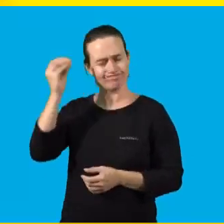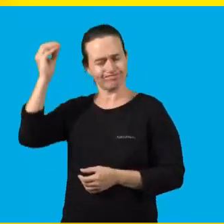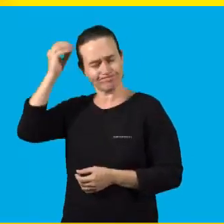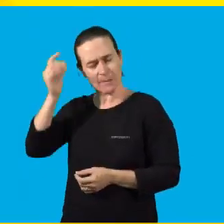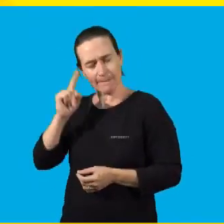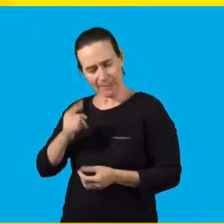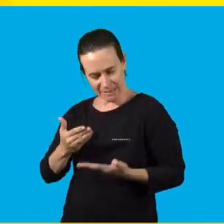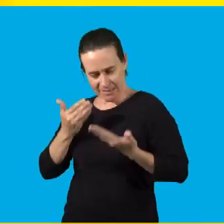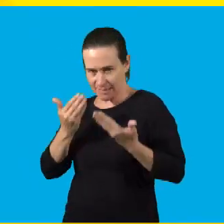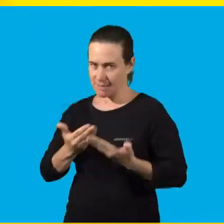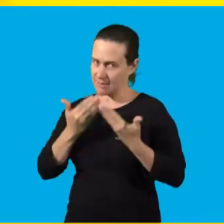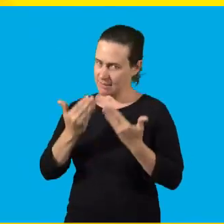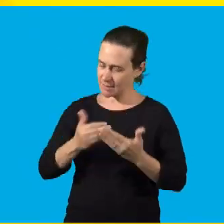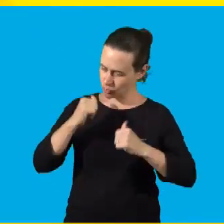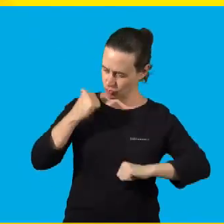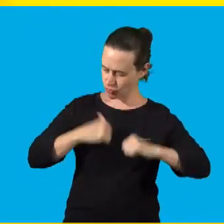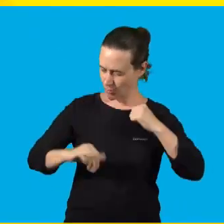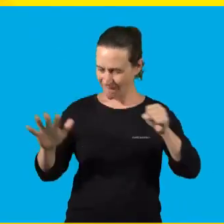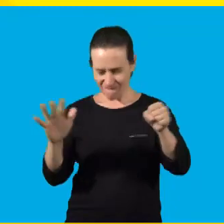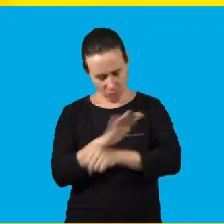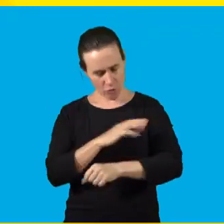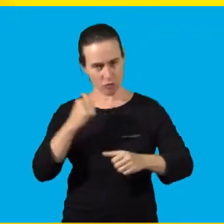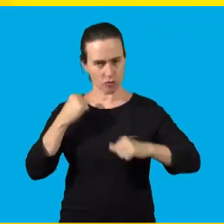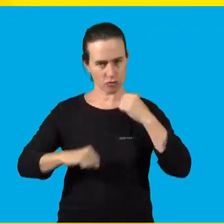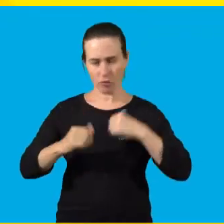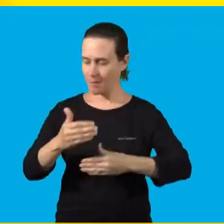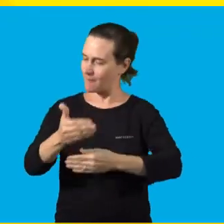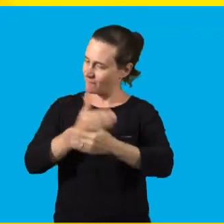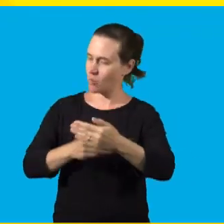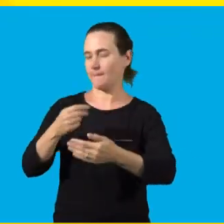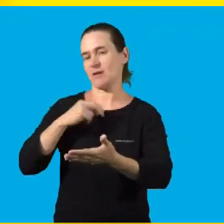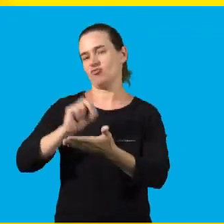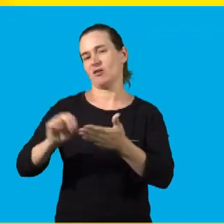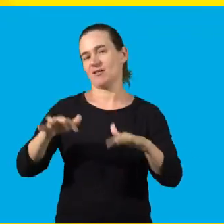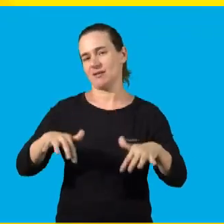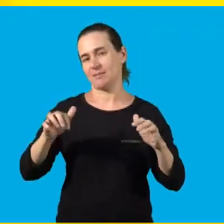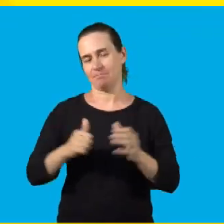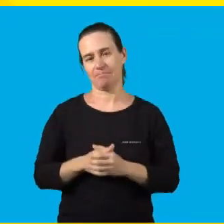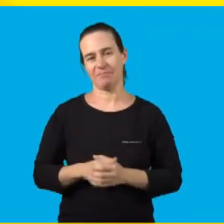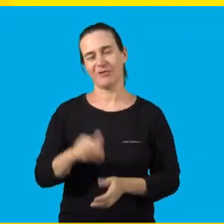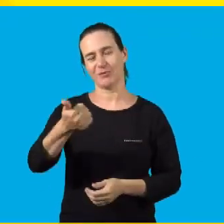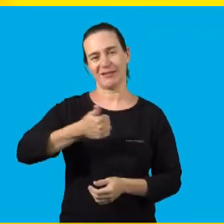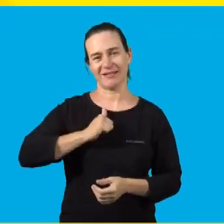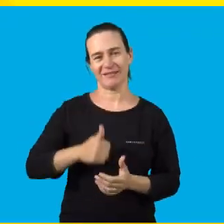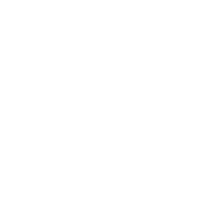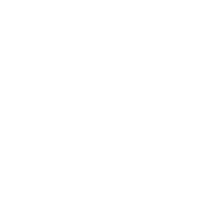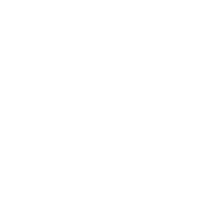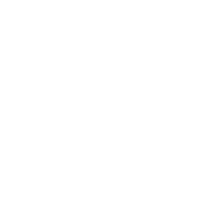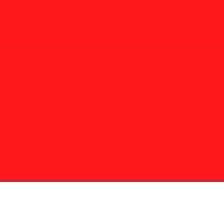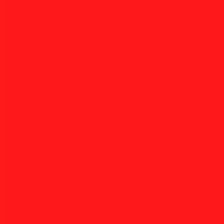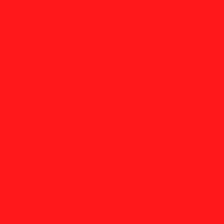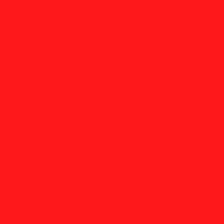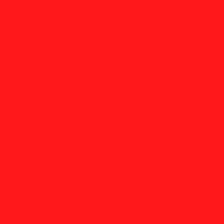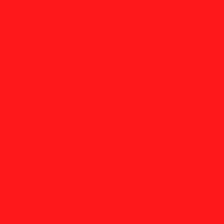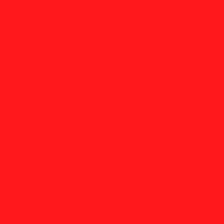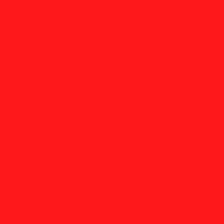study your drama text before attempting to write your examination. Good luck.